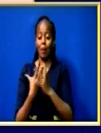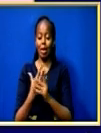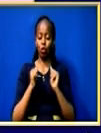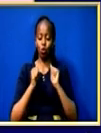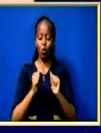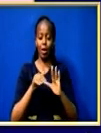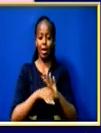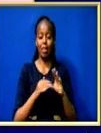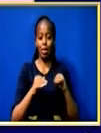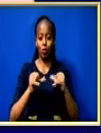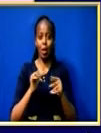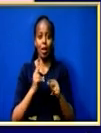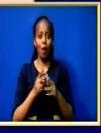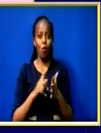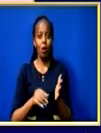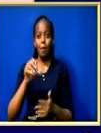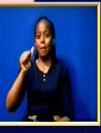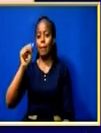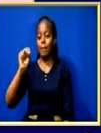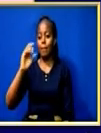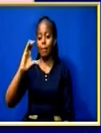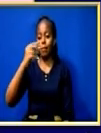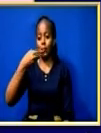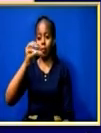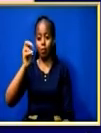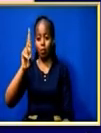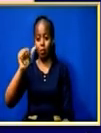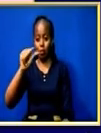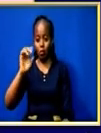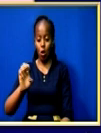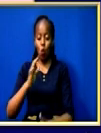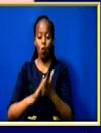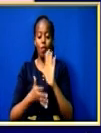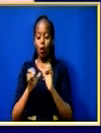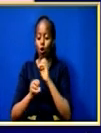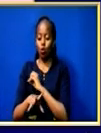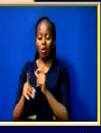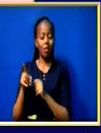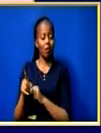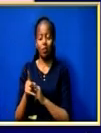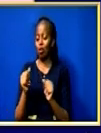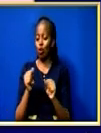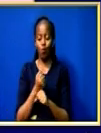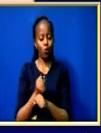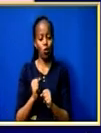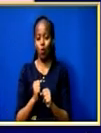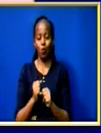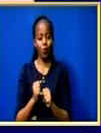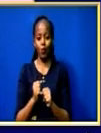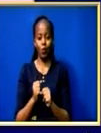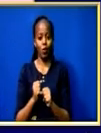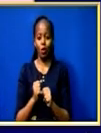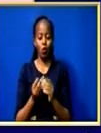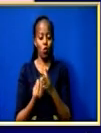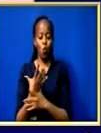soil. That's called anchorage. Okay. It holds it firmly. Without the roots, the plants will be swerved